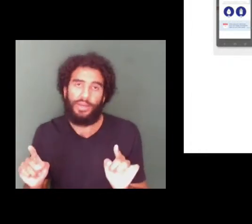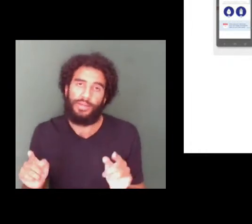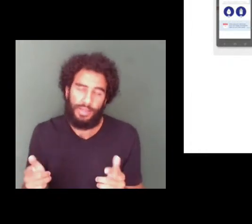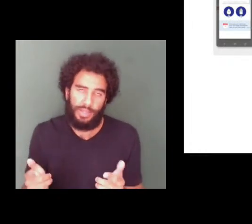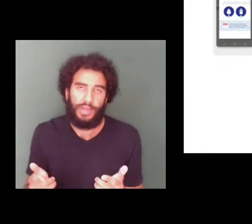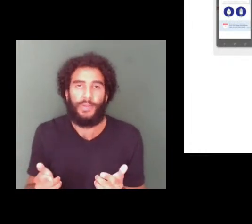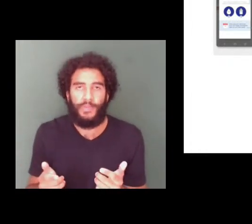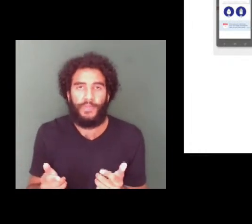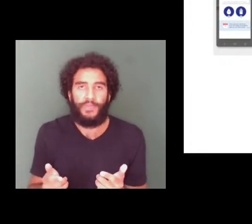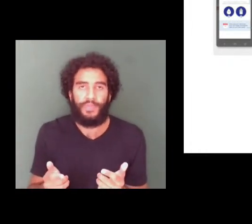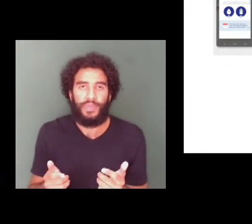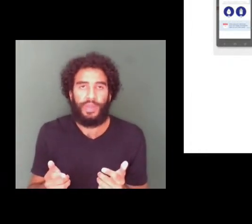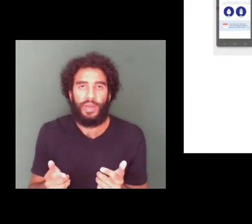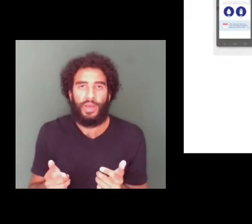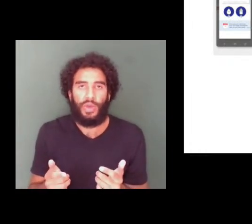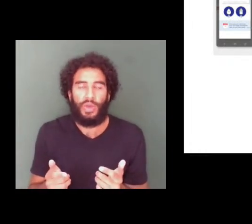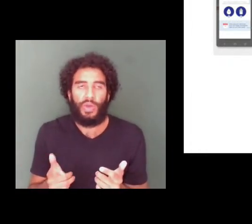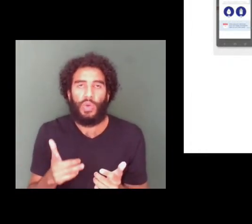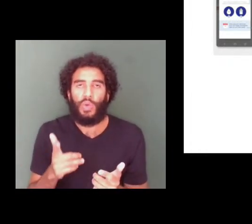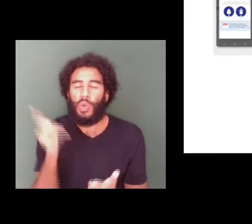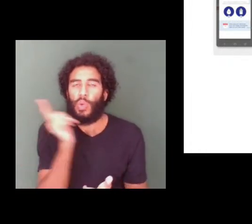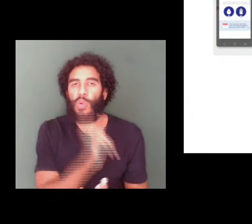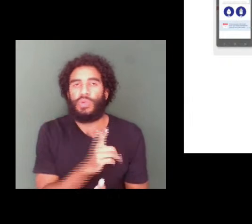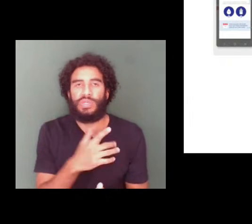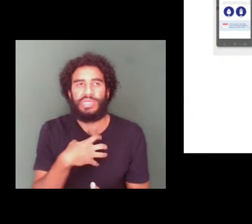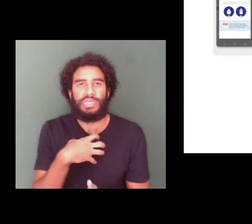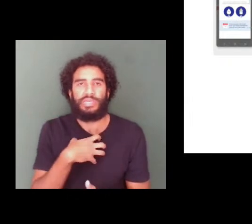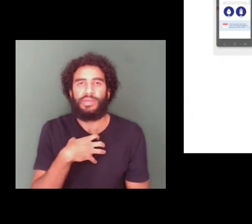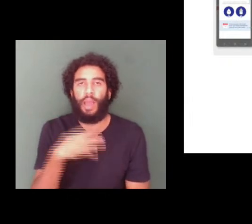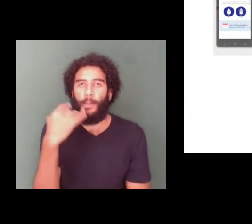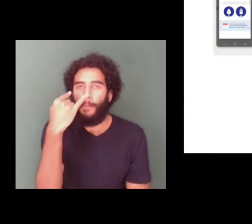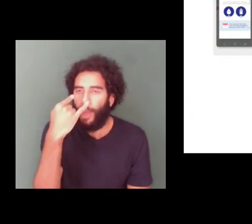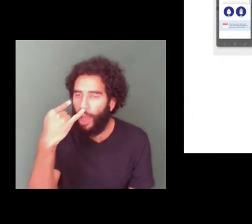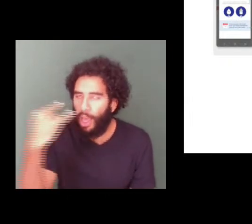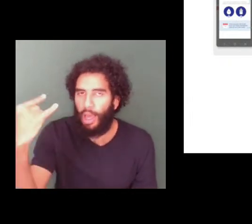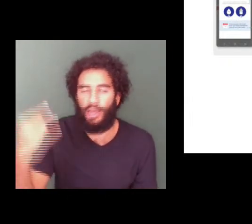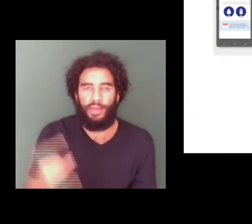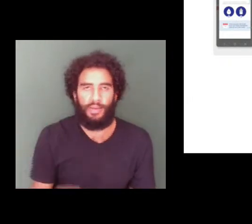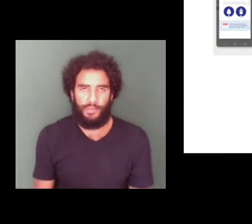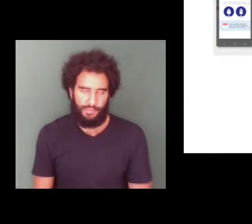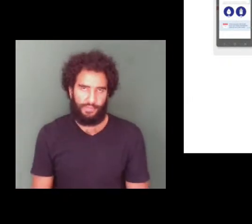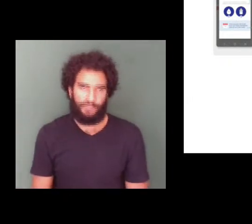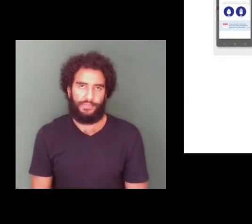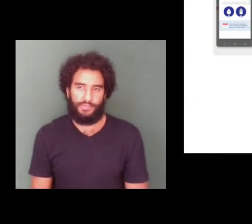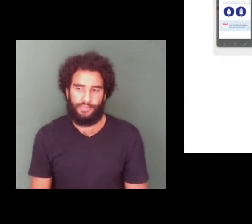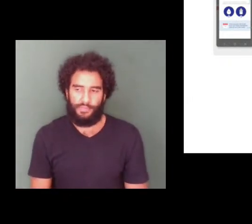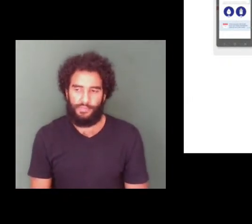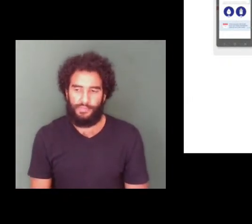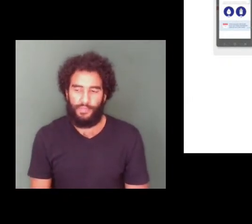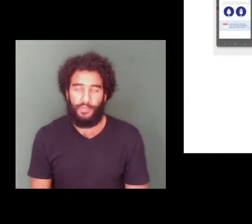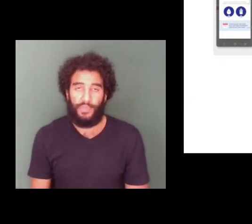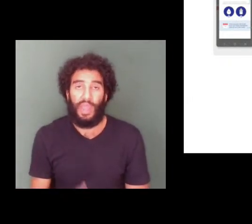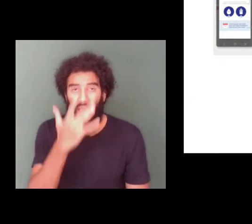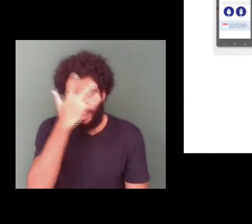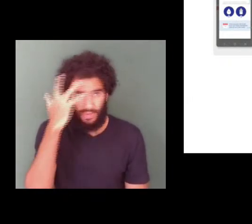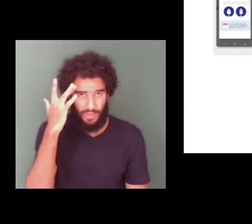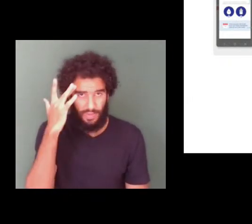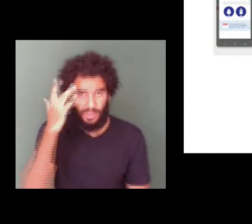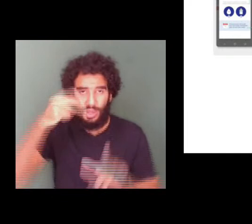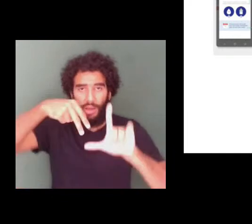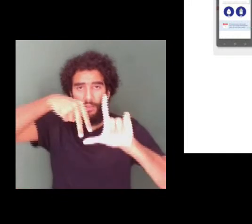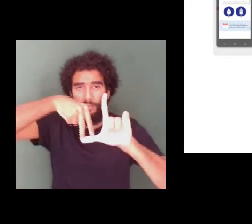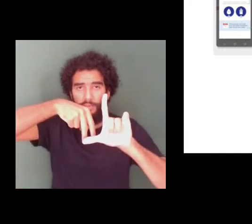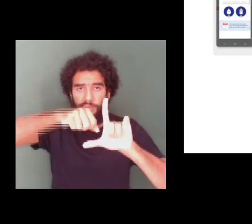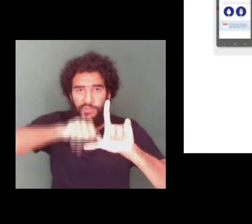that. These influencers sometimes get kickbacks from the sales that come across their sites. Sometimes they're just sharing their own information, but the companies are